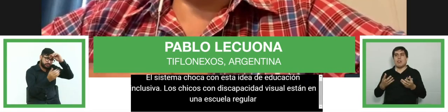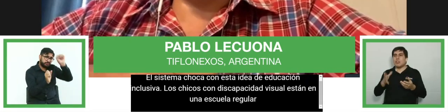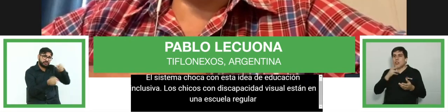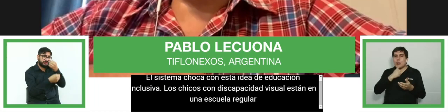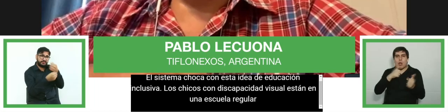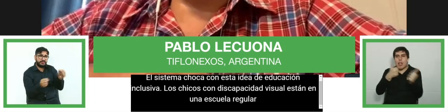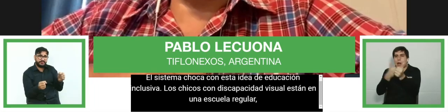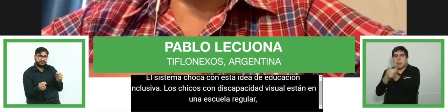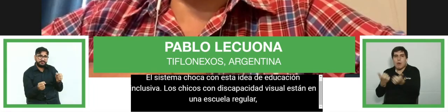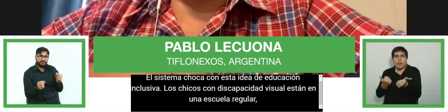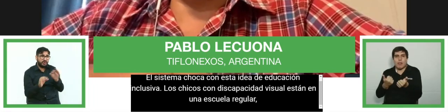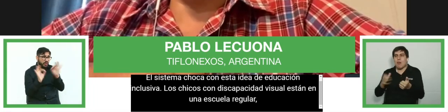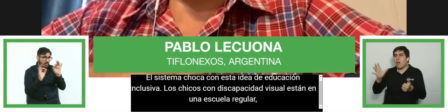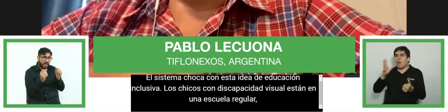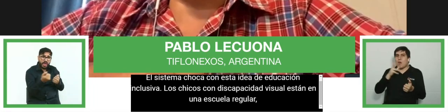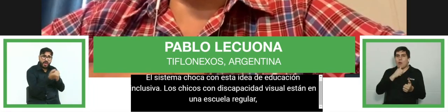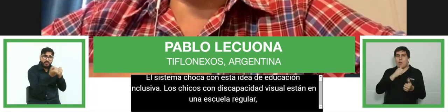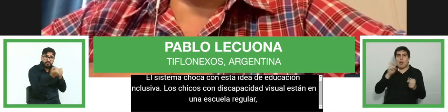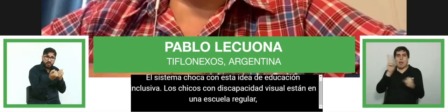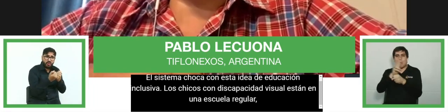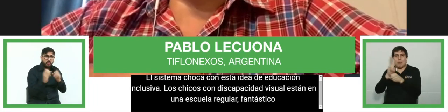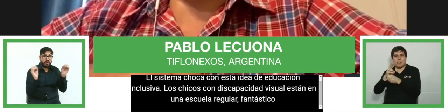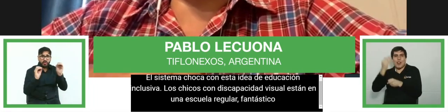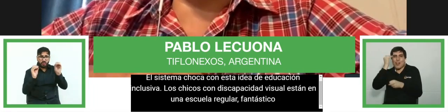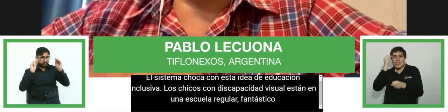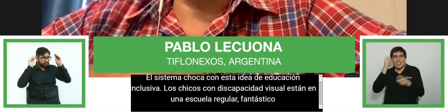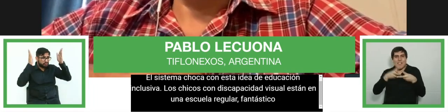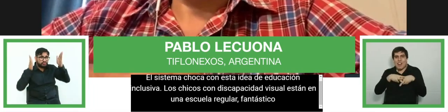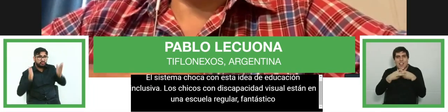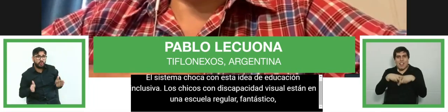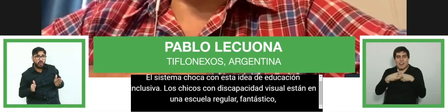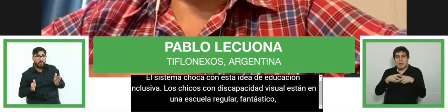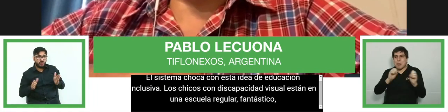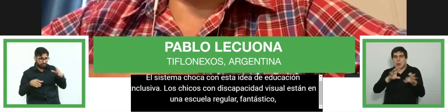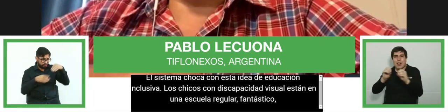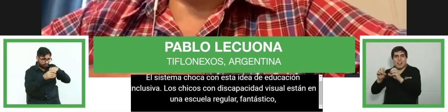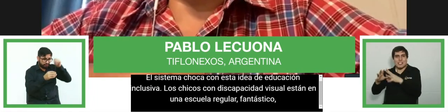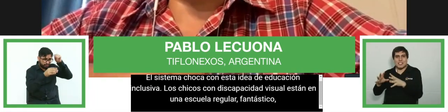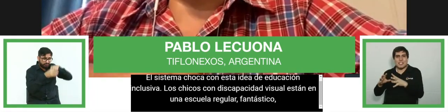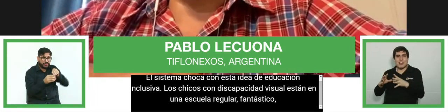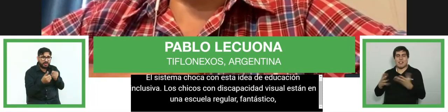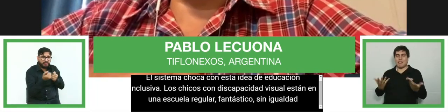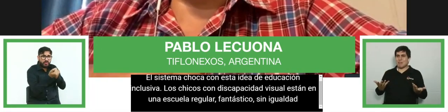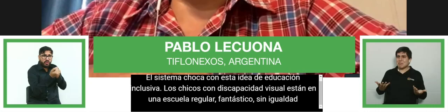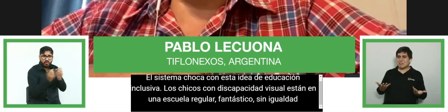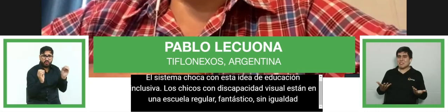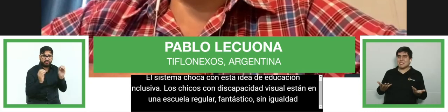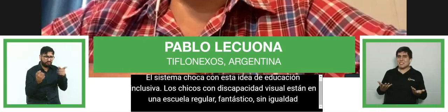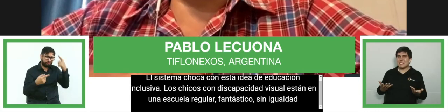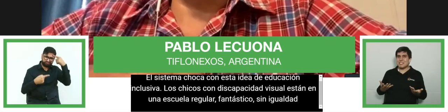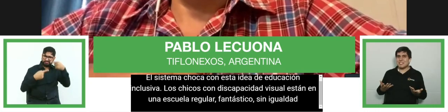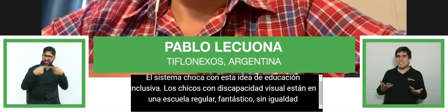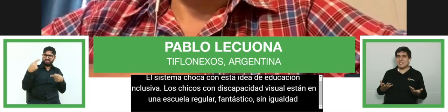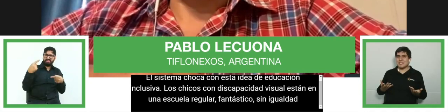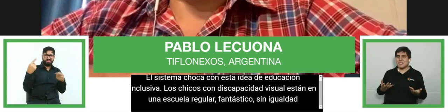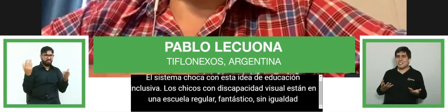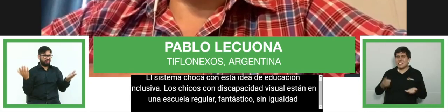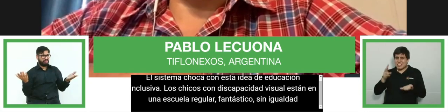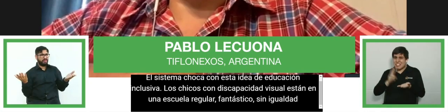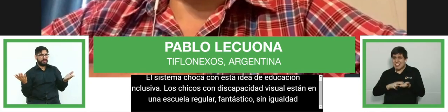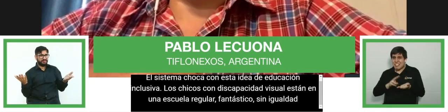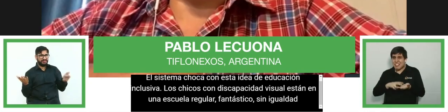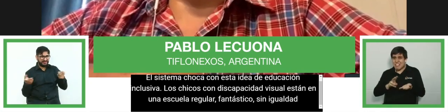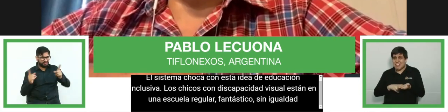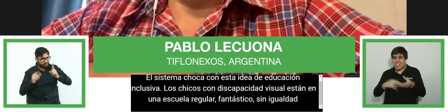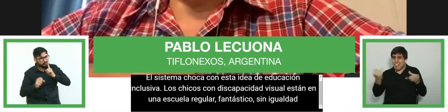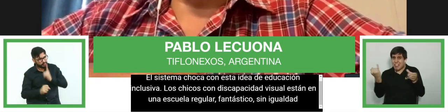the teachers having the right tools or training to work with the diversity, actually is an inclusion of numbers